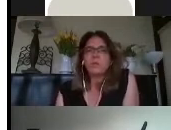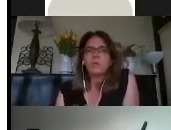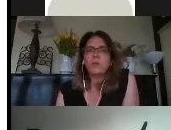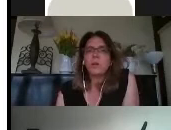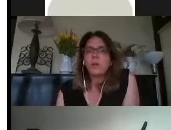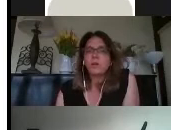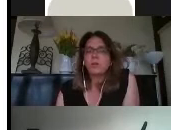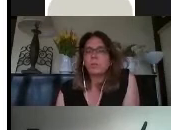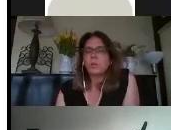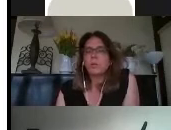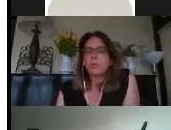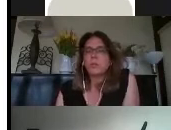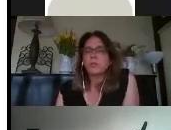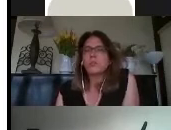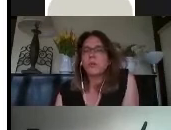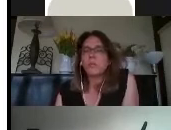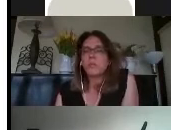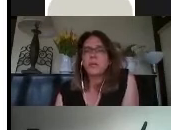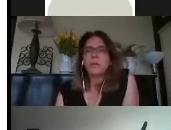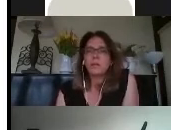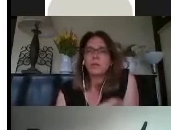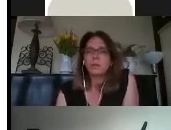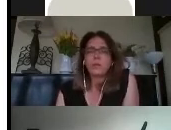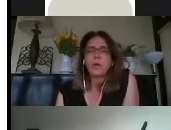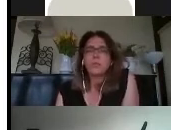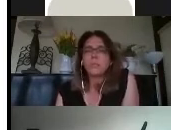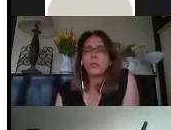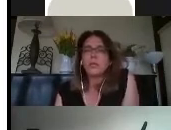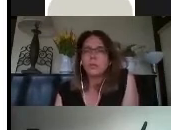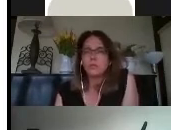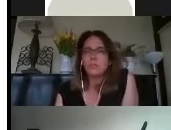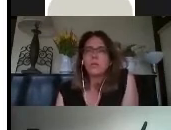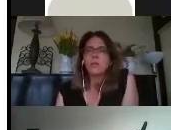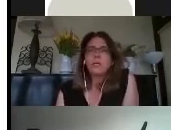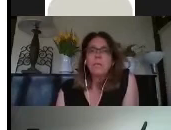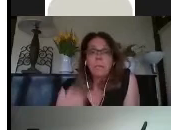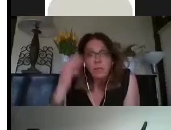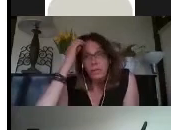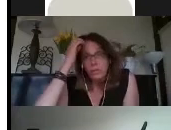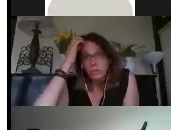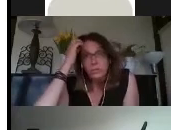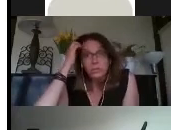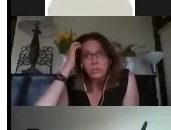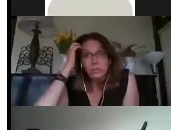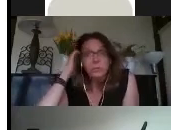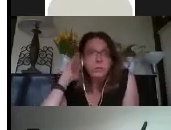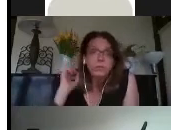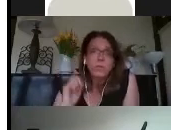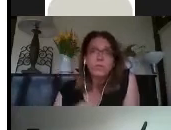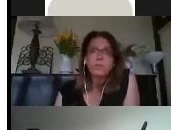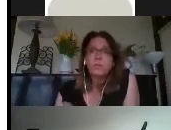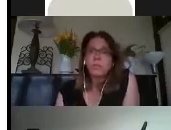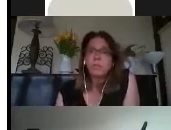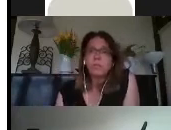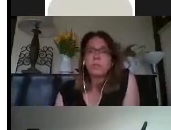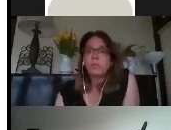move there. Cars are parked, and then there's a travel lane, and then the opposite on the other side. The advantages of this kind